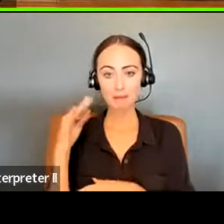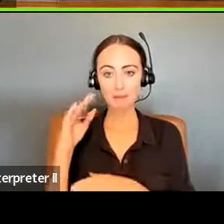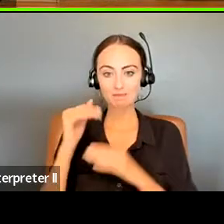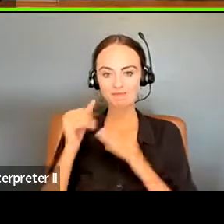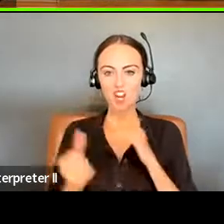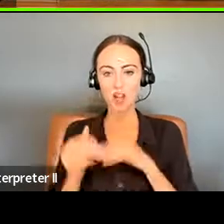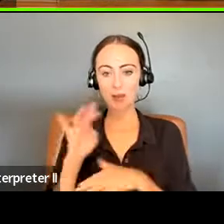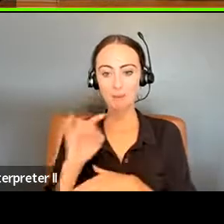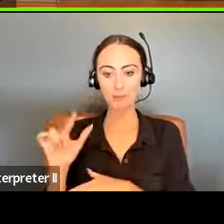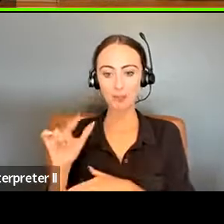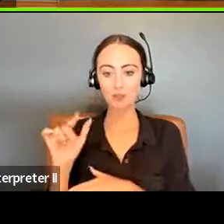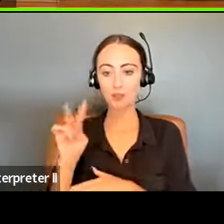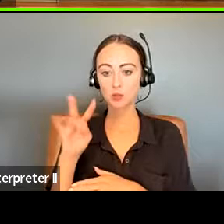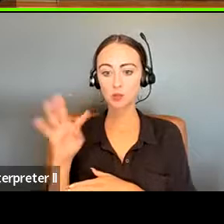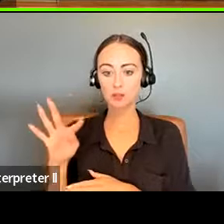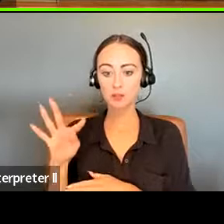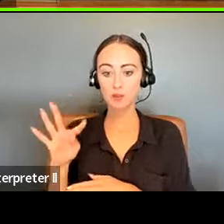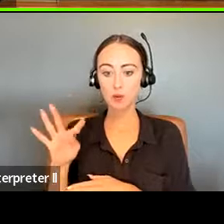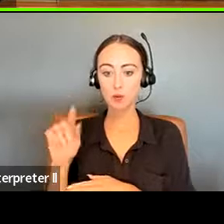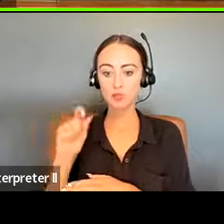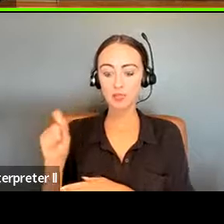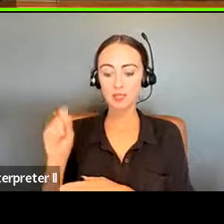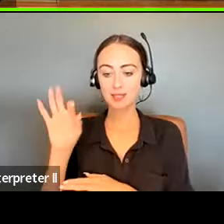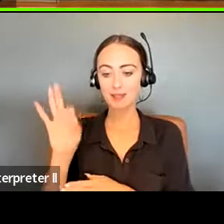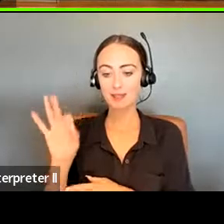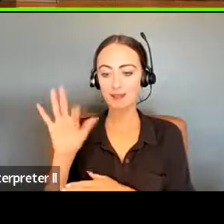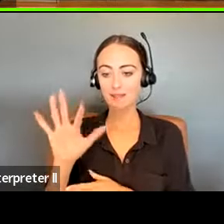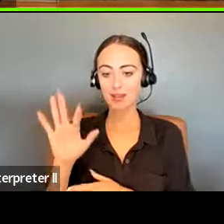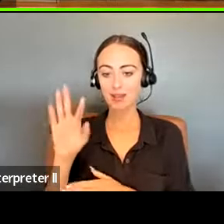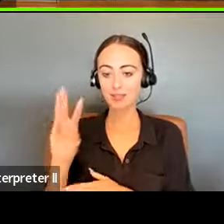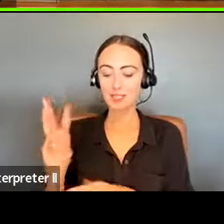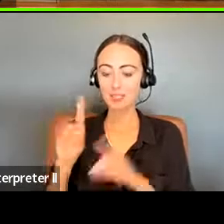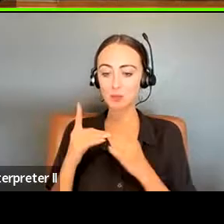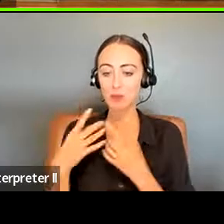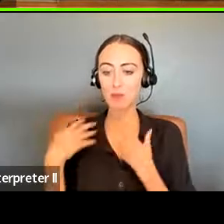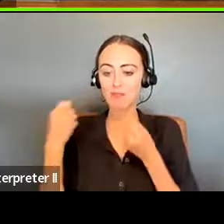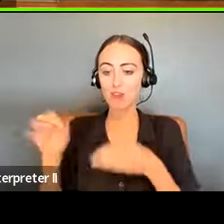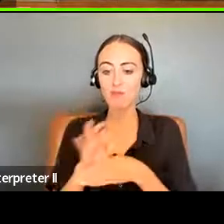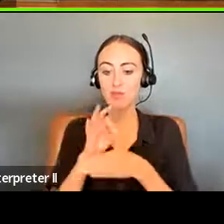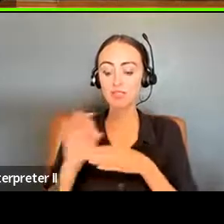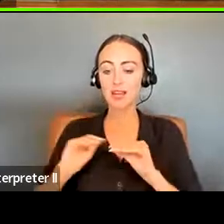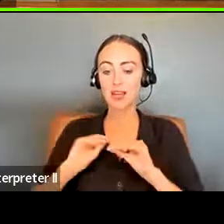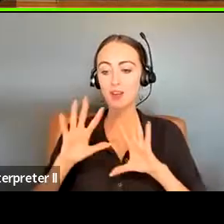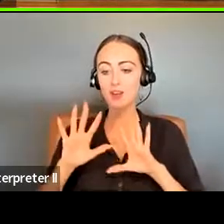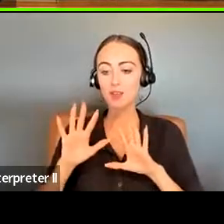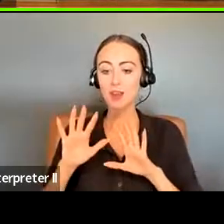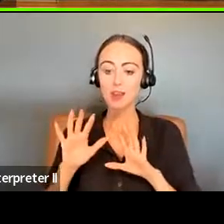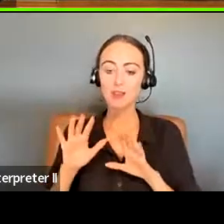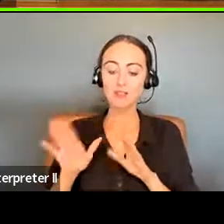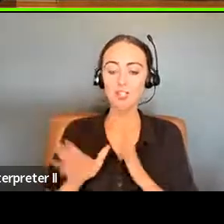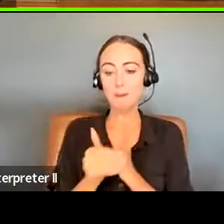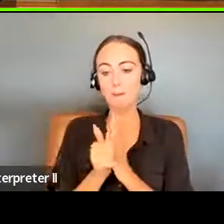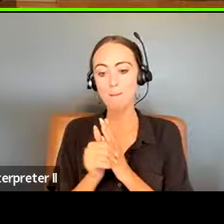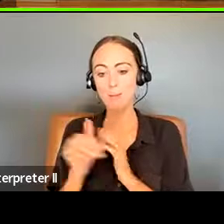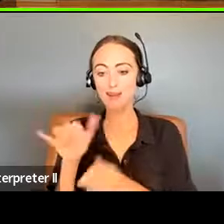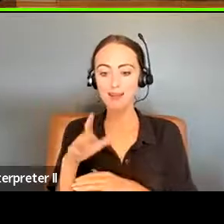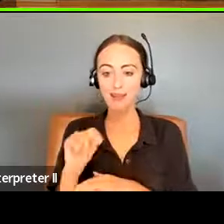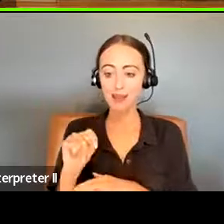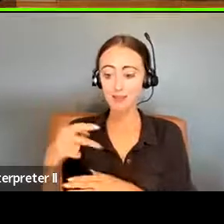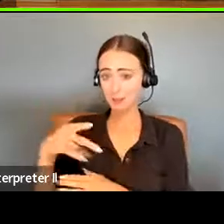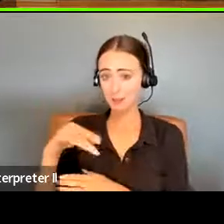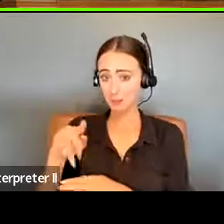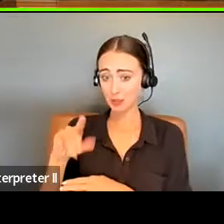Bill 24-956, Department of Health Functions Clarification Emergency Amendment Act of 2022. Councilmember